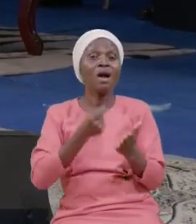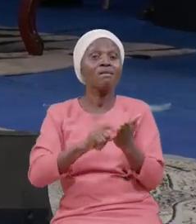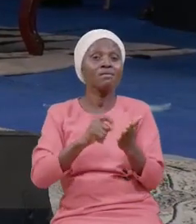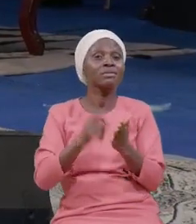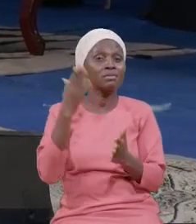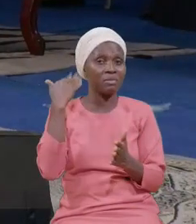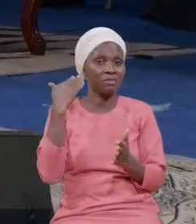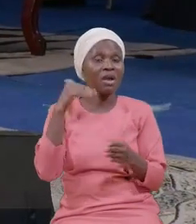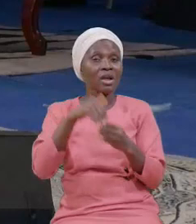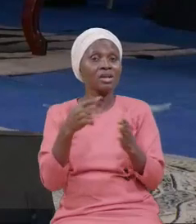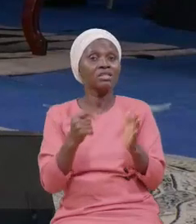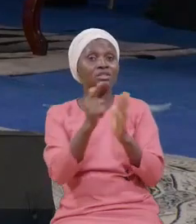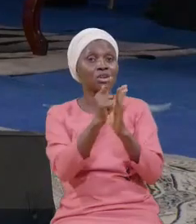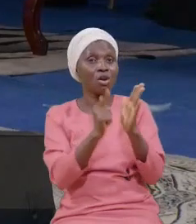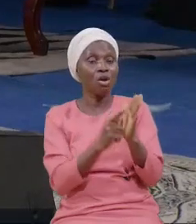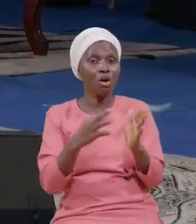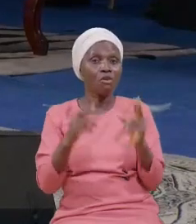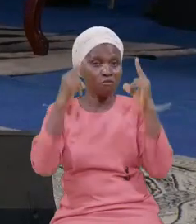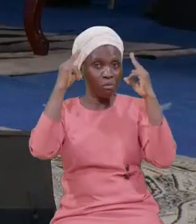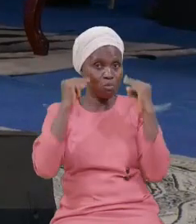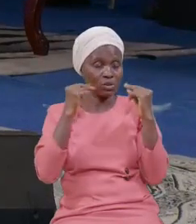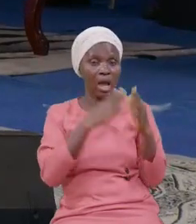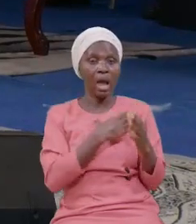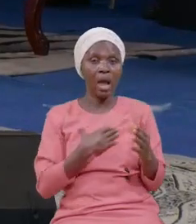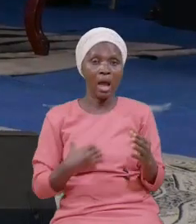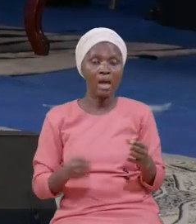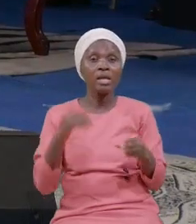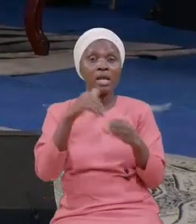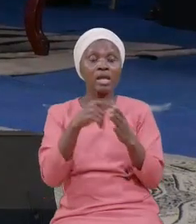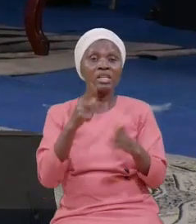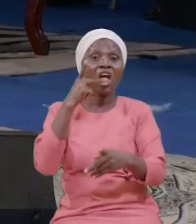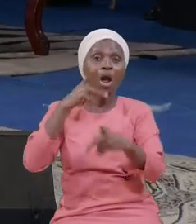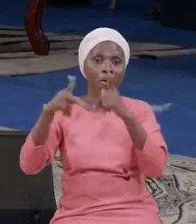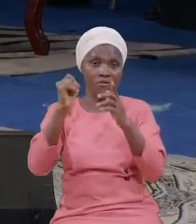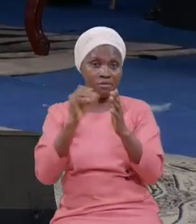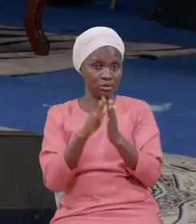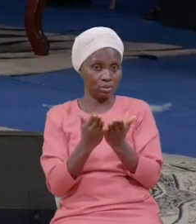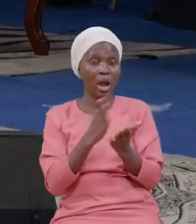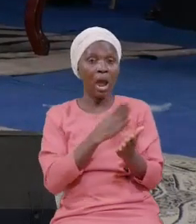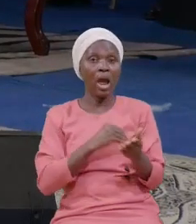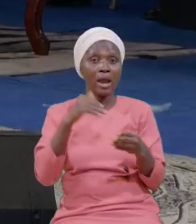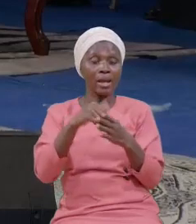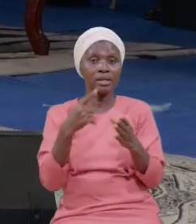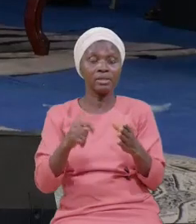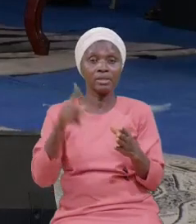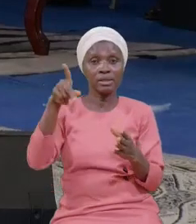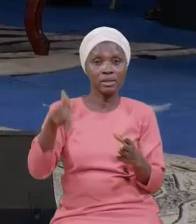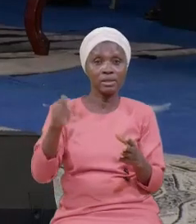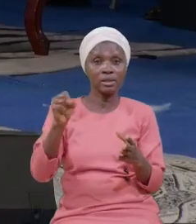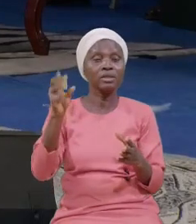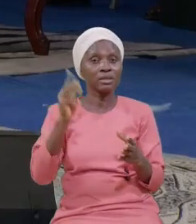the law of Moses and in the prophets and in the Psalms concerning me.